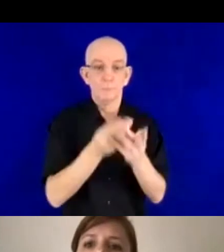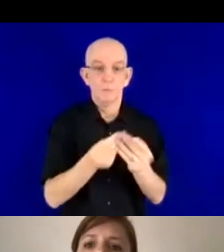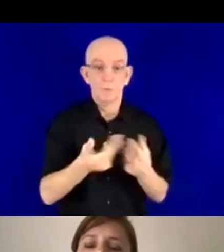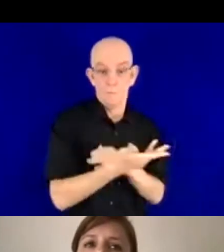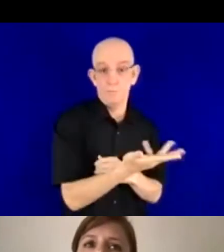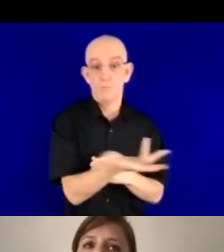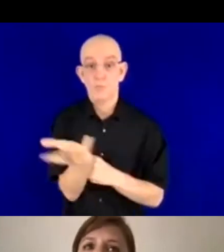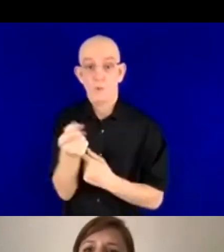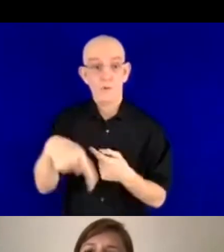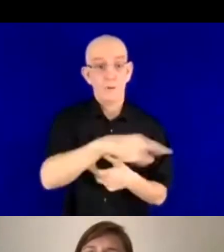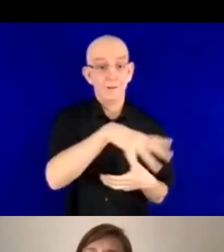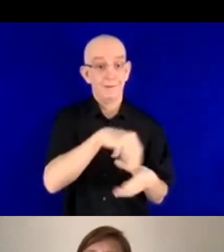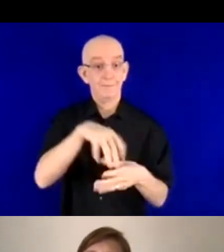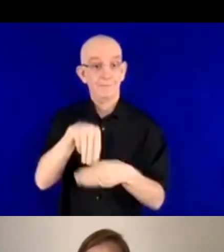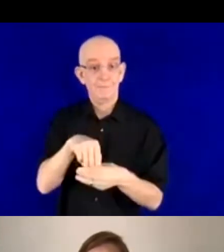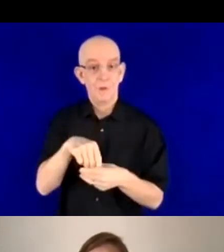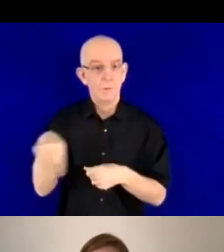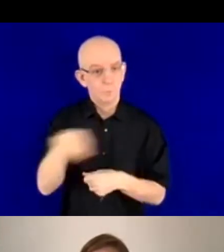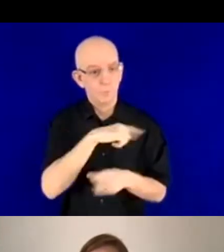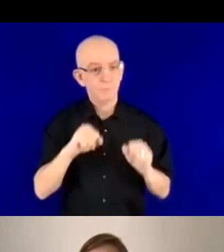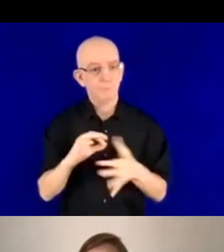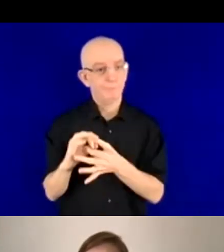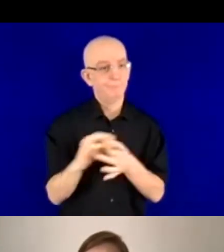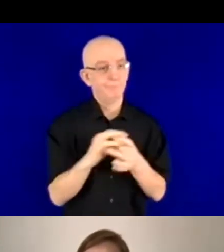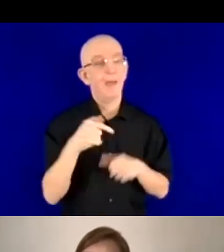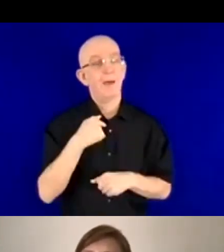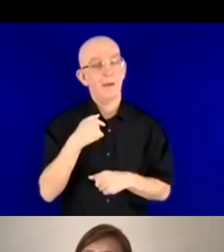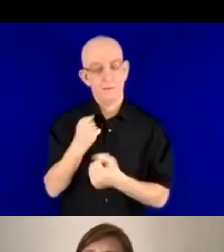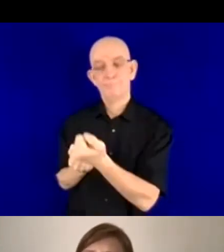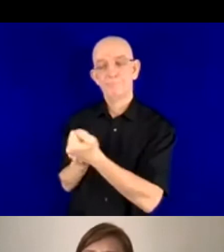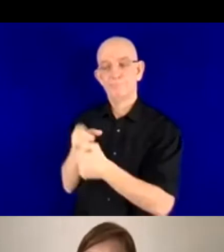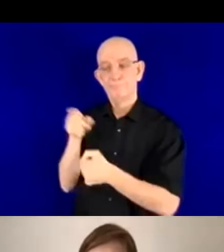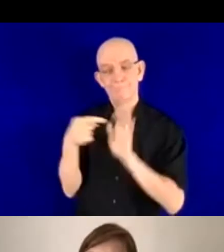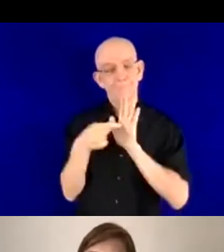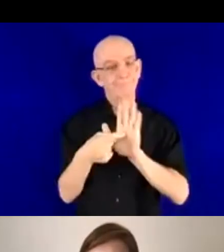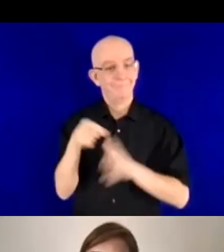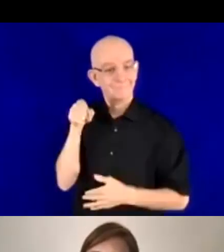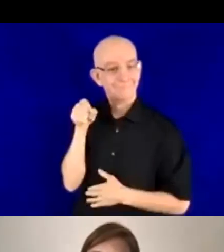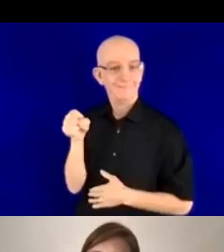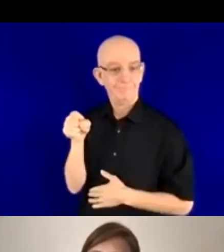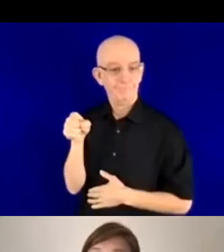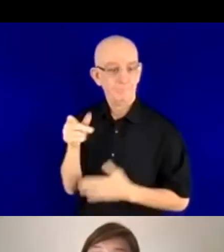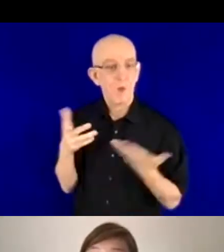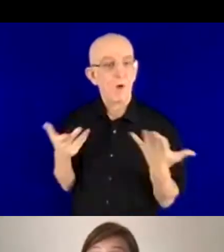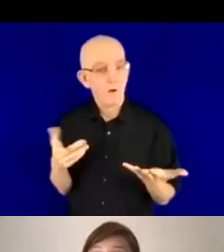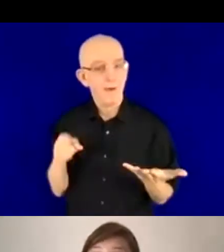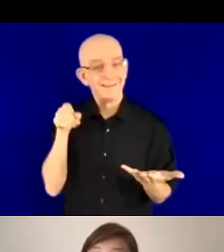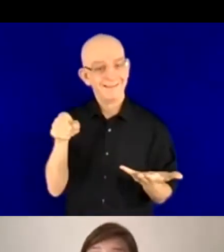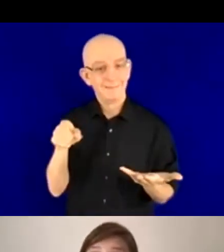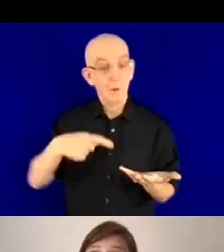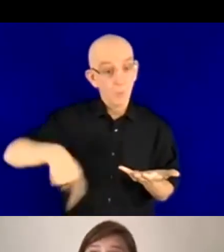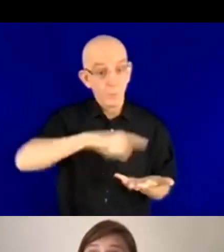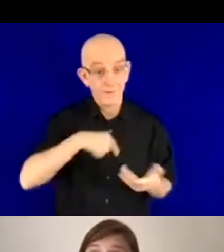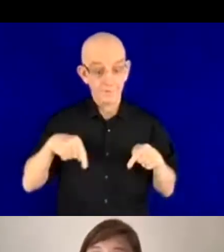So I think once we have been able to reflect on how the profession and the